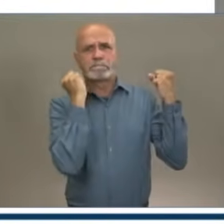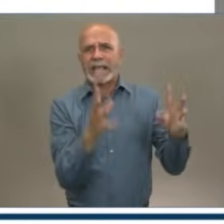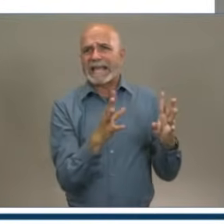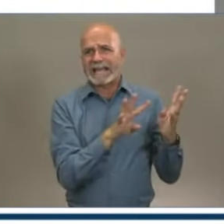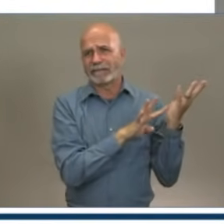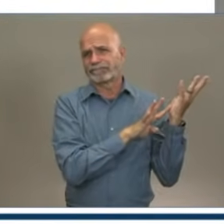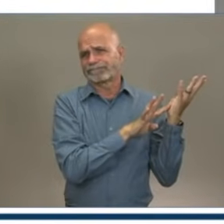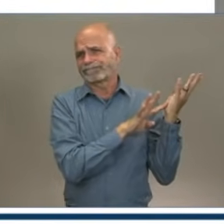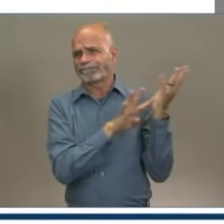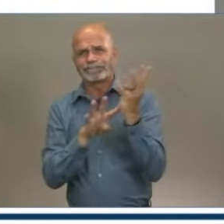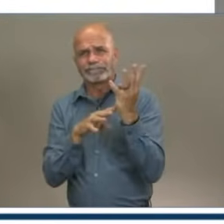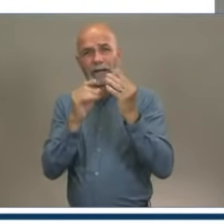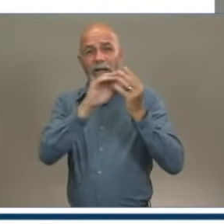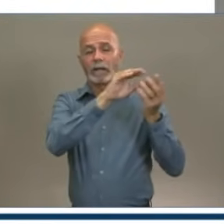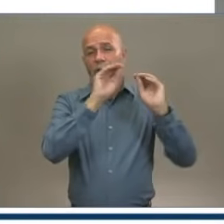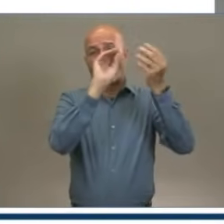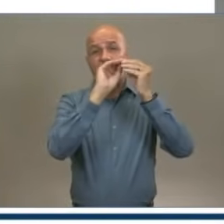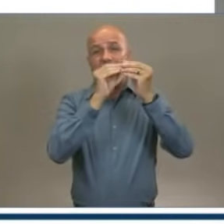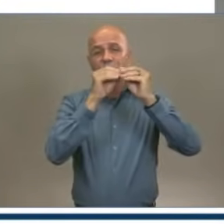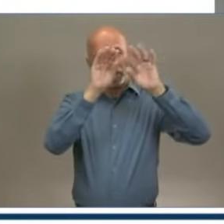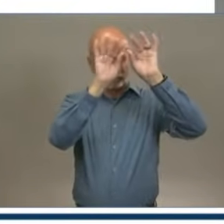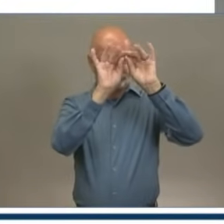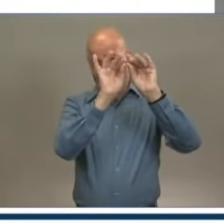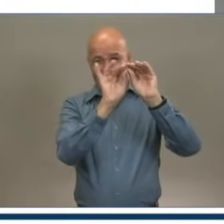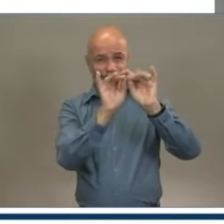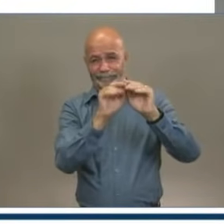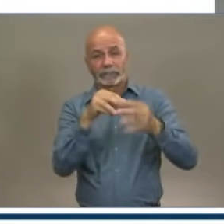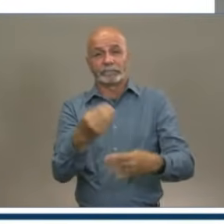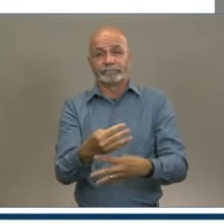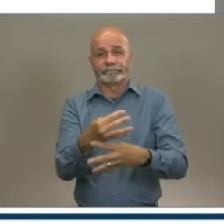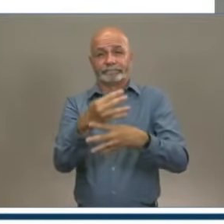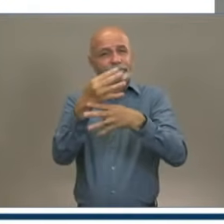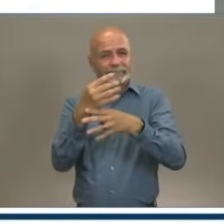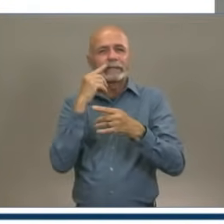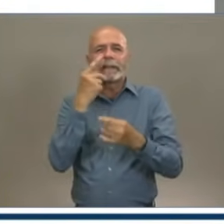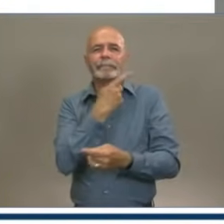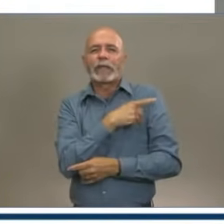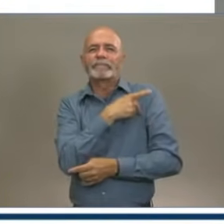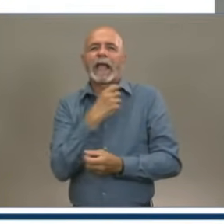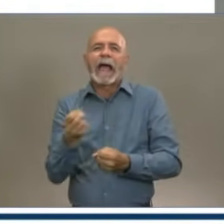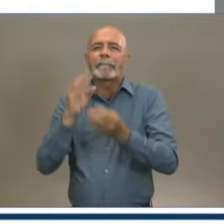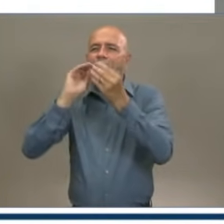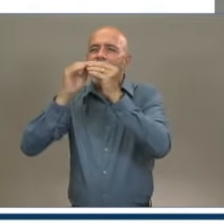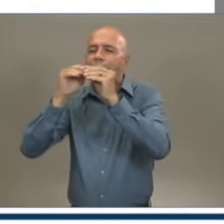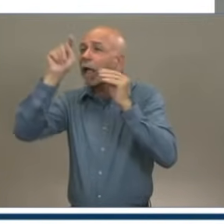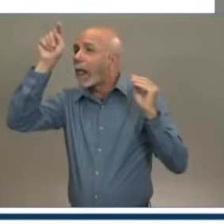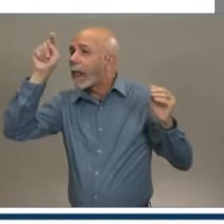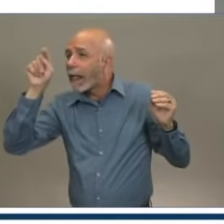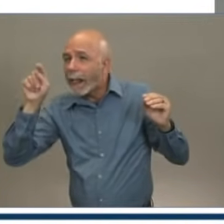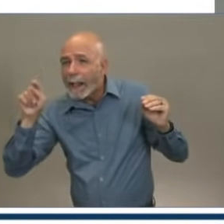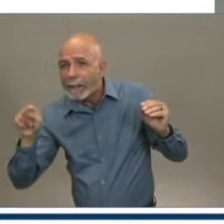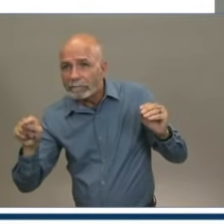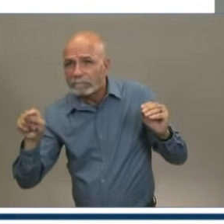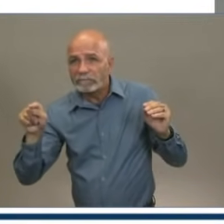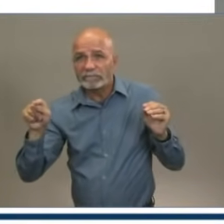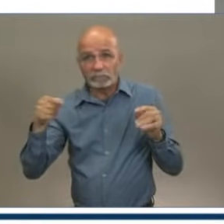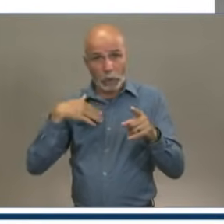process of data entry to get so it appears on our provincial dashboard. But we know we know the numbers that are in there, and